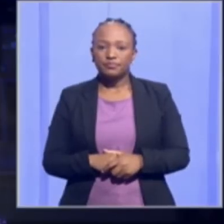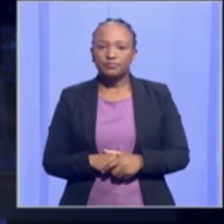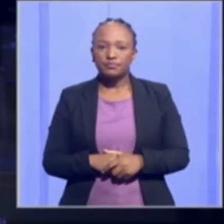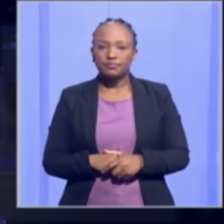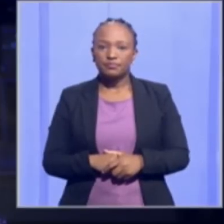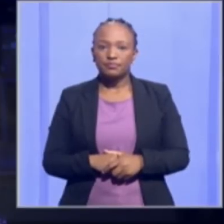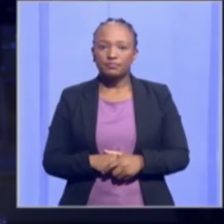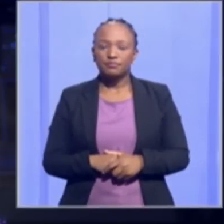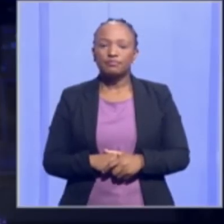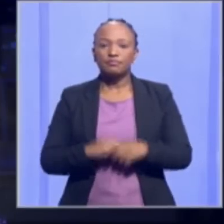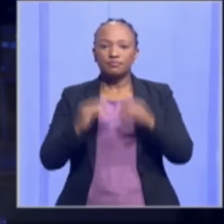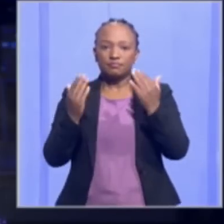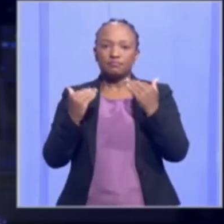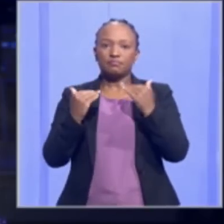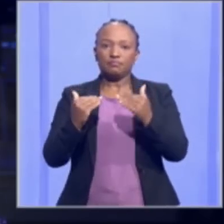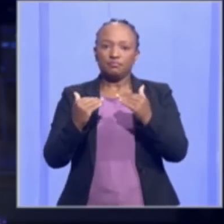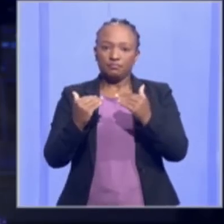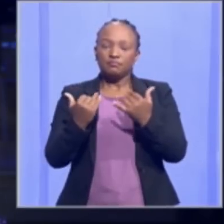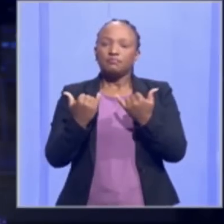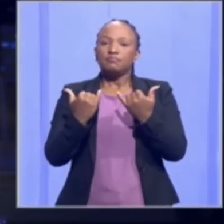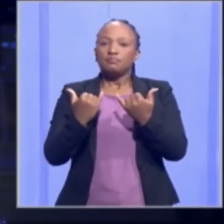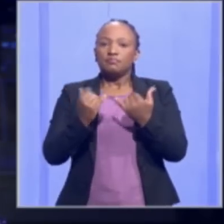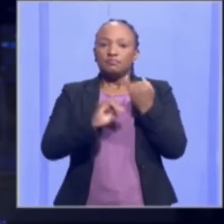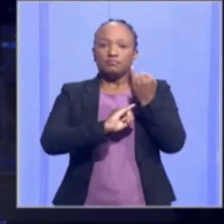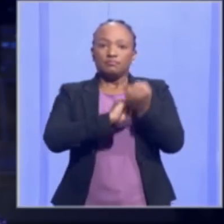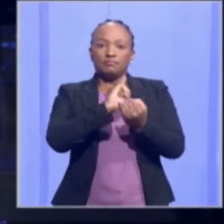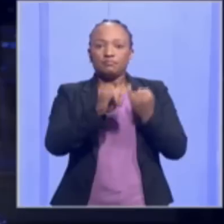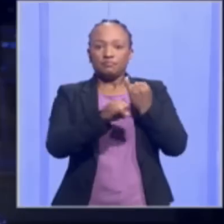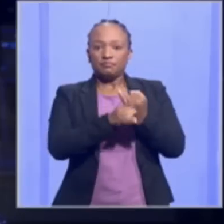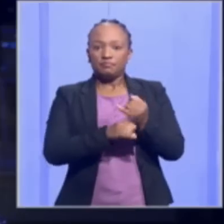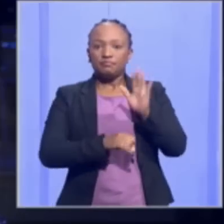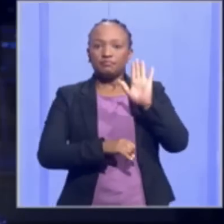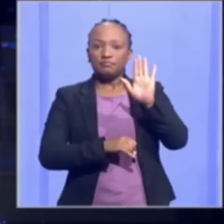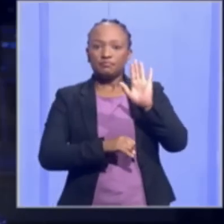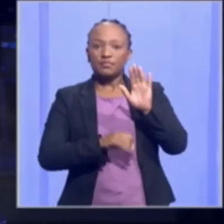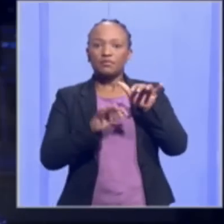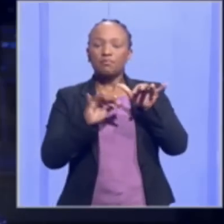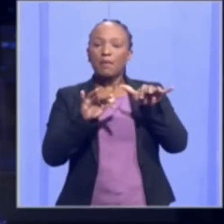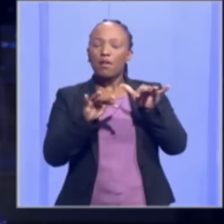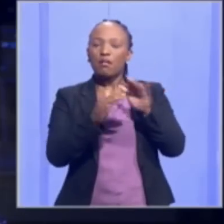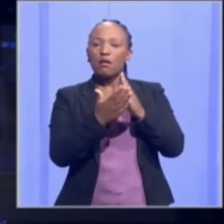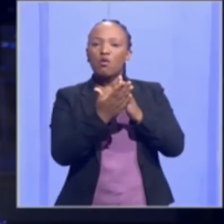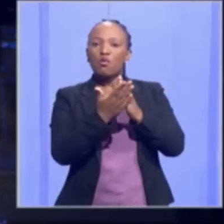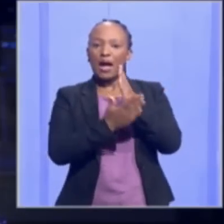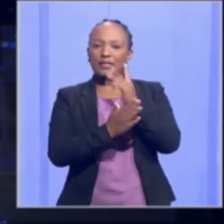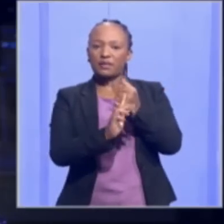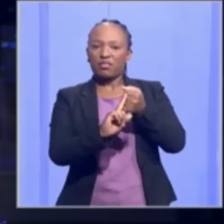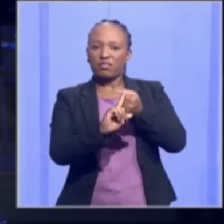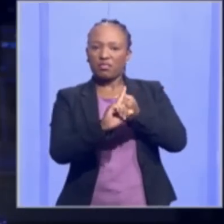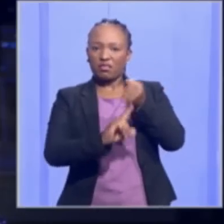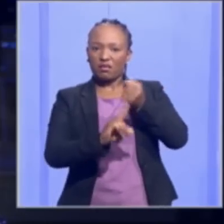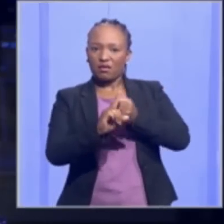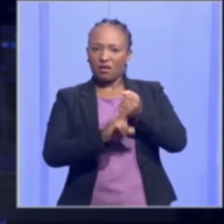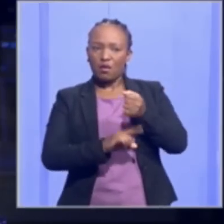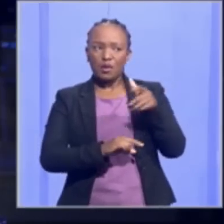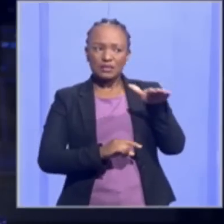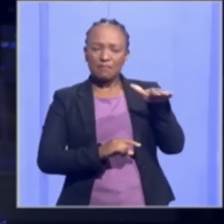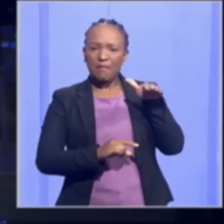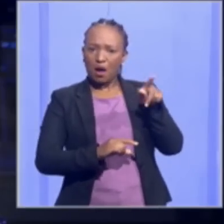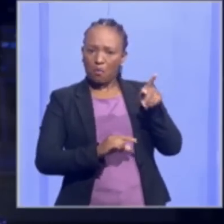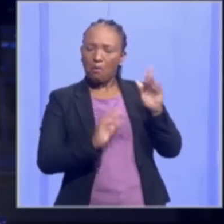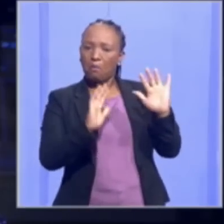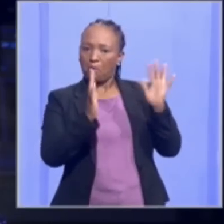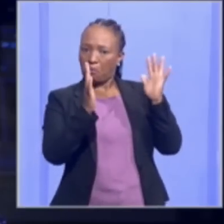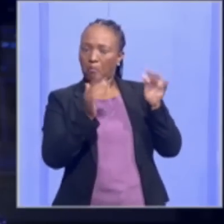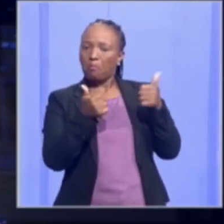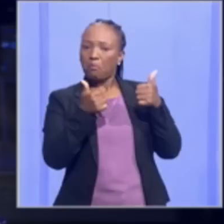Ha re kena ditabeng tsa matjhaba, baitseki ba bangata ba ditokelo tsa botho ba tholeditse mohato wa Zimbabwe wa